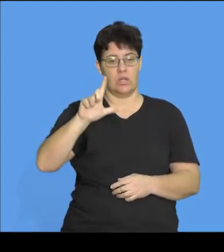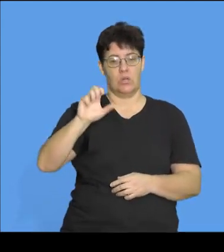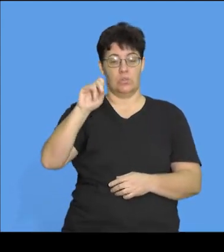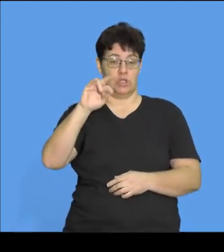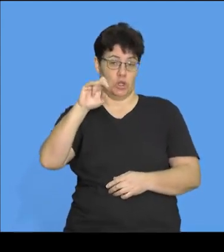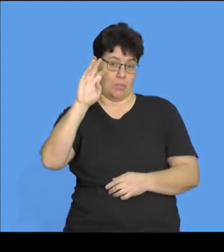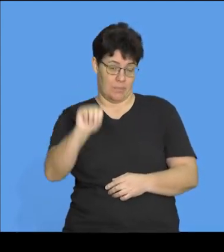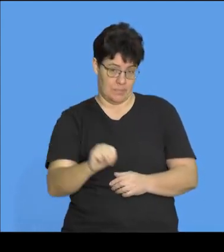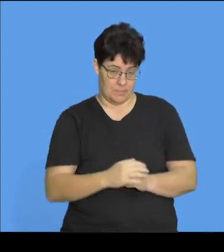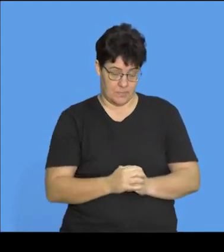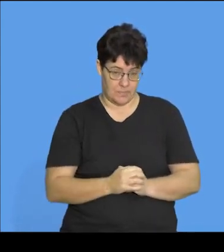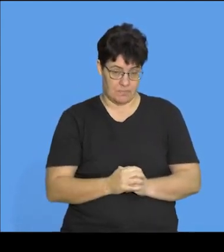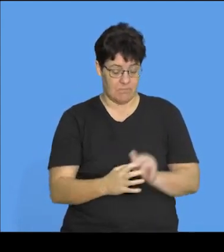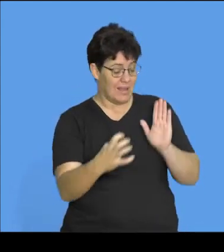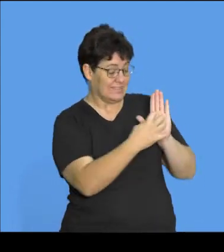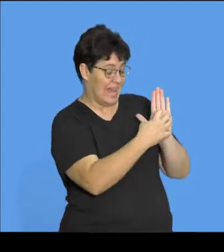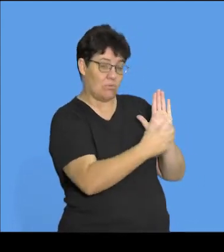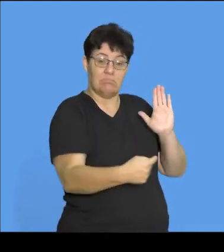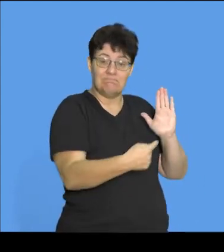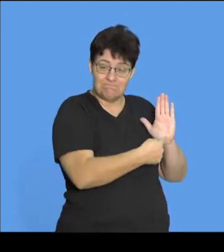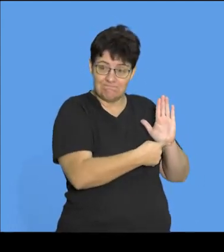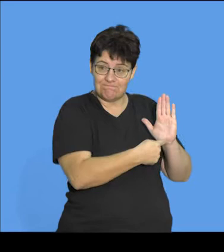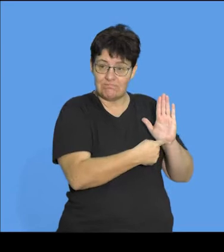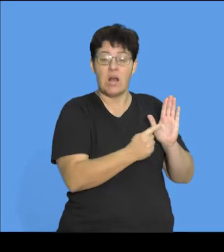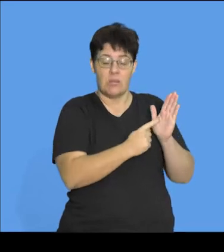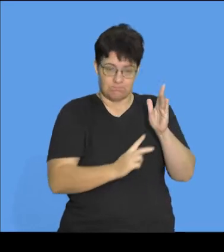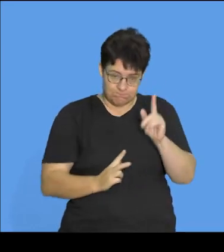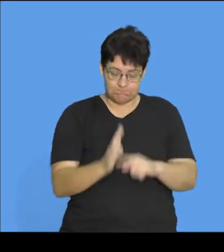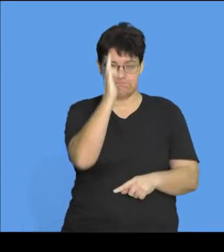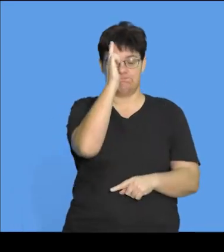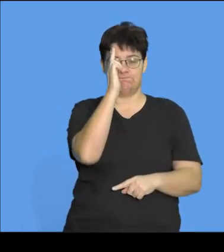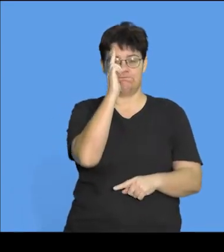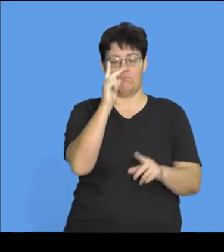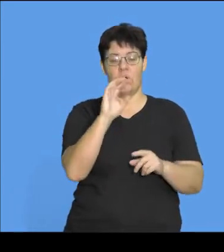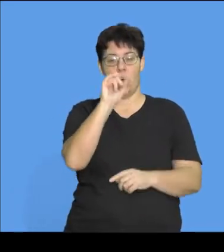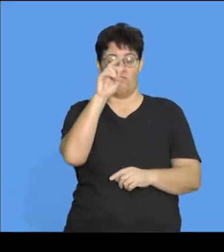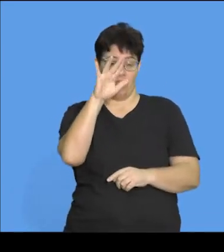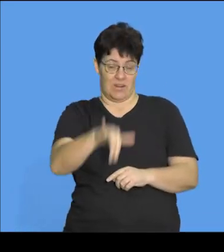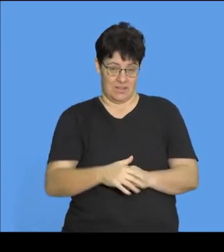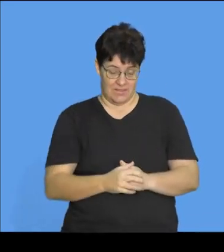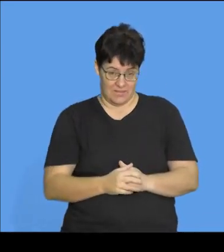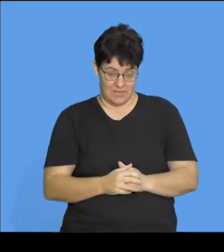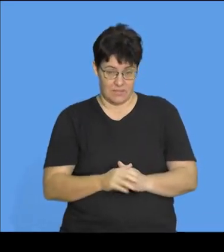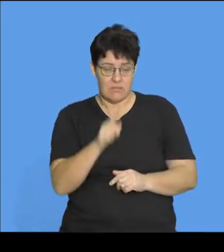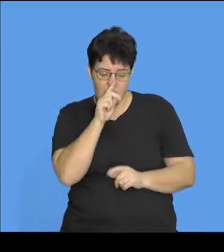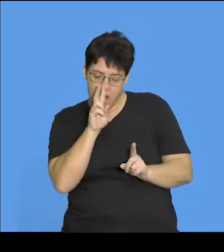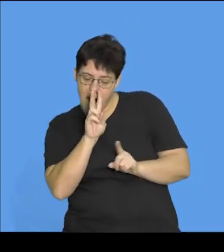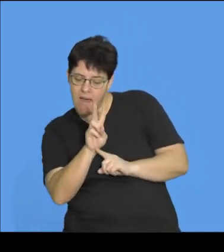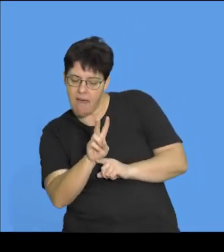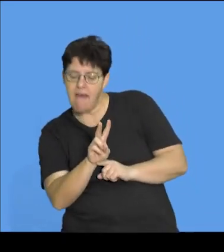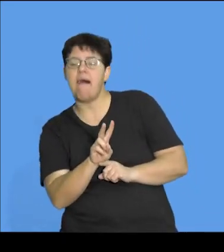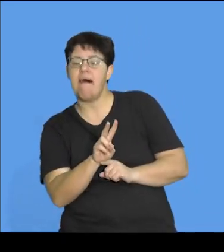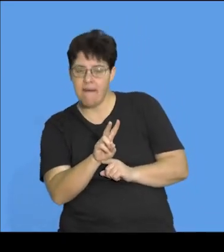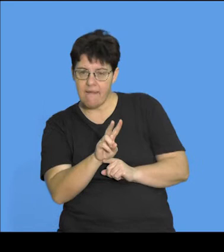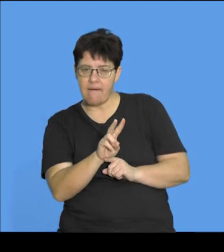This is a diagram that shows a longitudinal section through the ovary. When we look at this in detail, we see